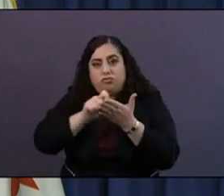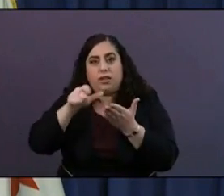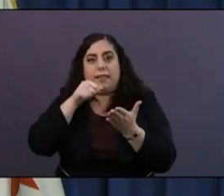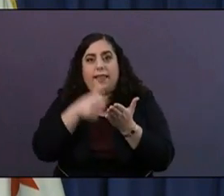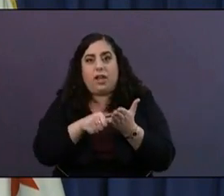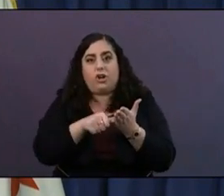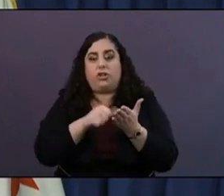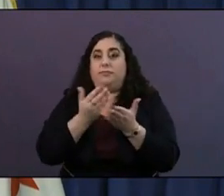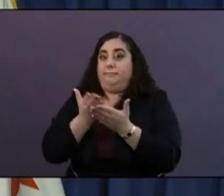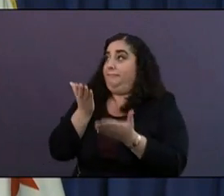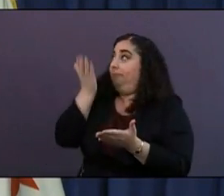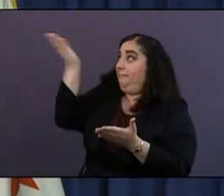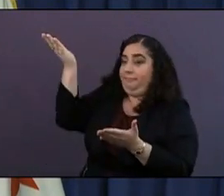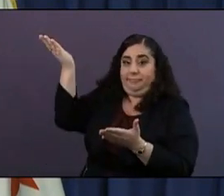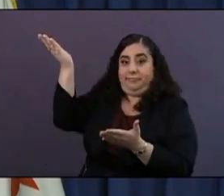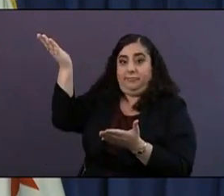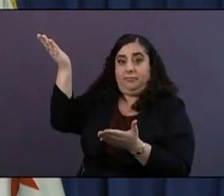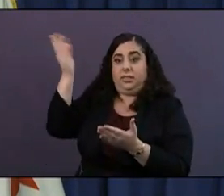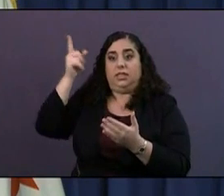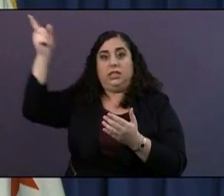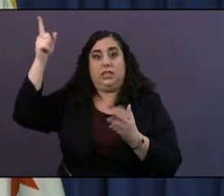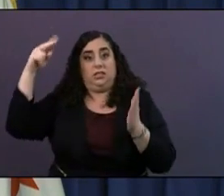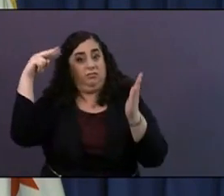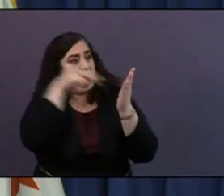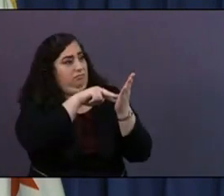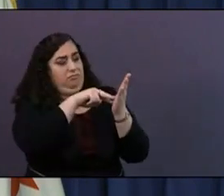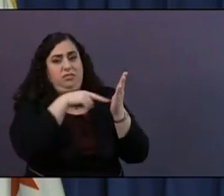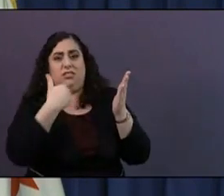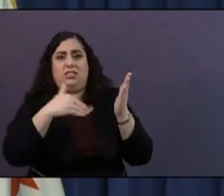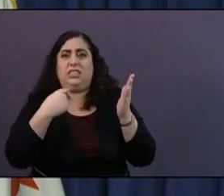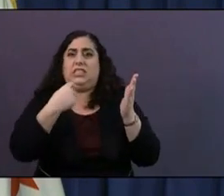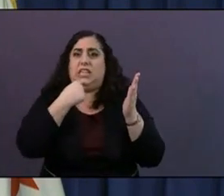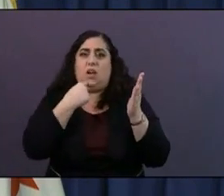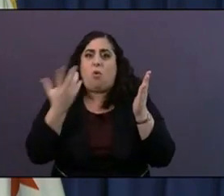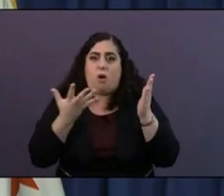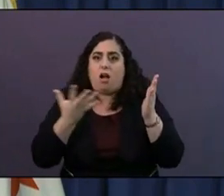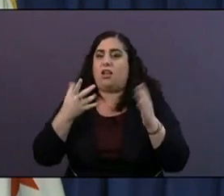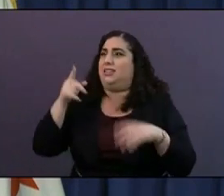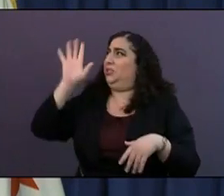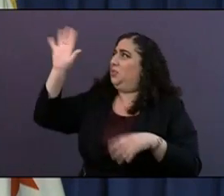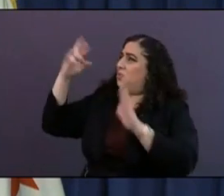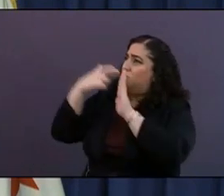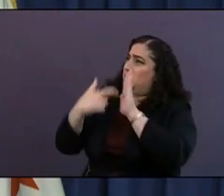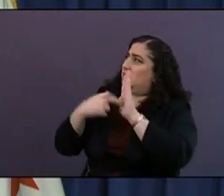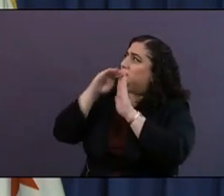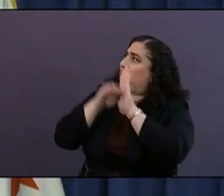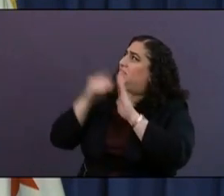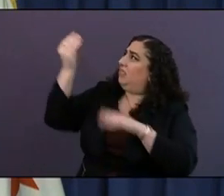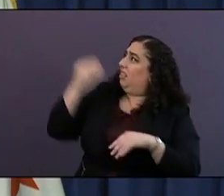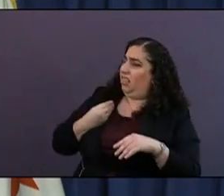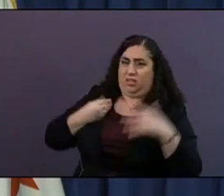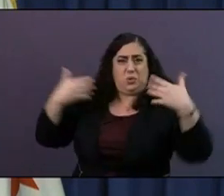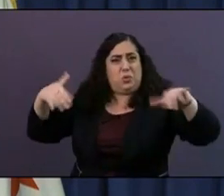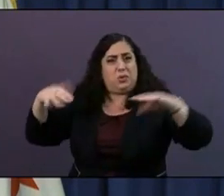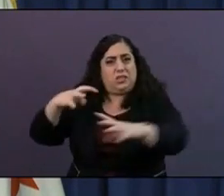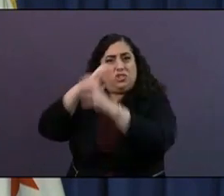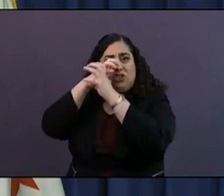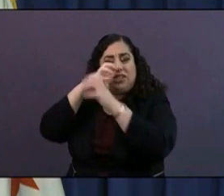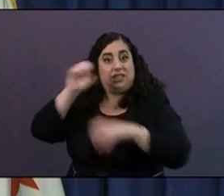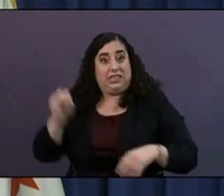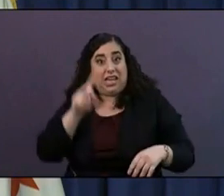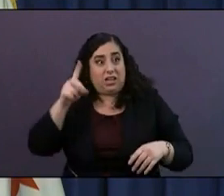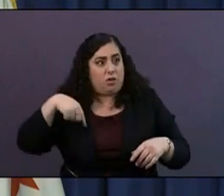make sense for a vast majority of counties throughout California, including ours here, San Diego County. And